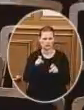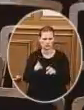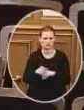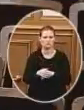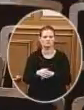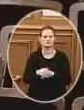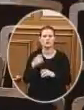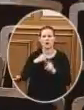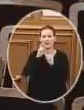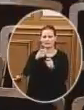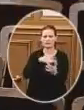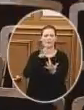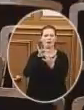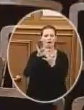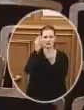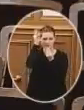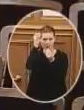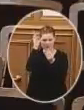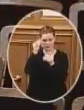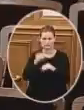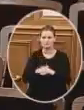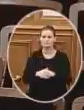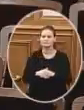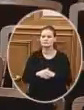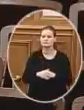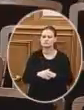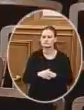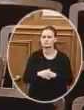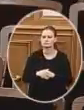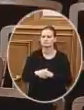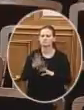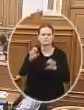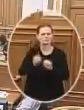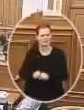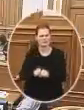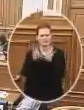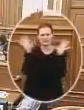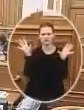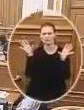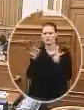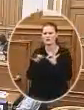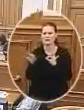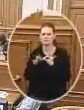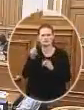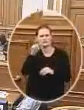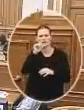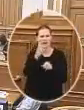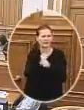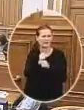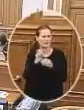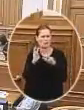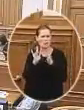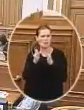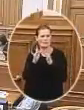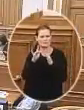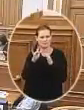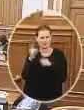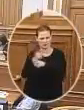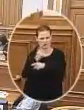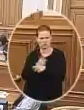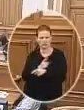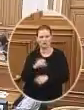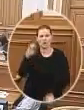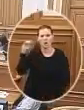them my contact information as well. Peter, just to clarify, the captioner did not get the website correct. Right, thank